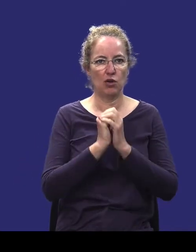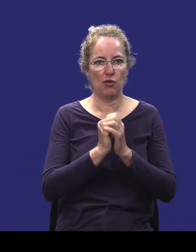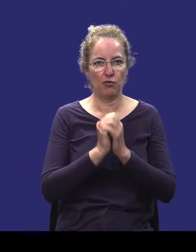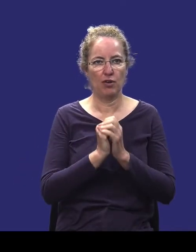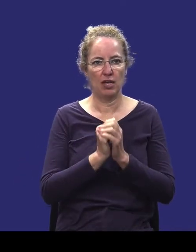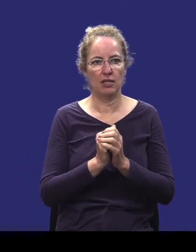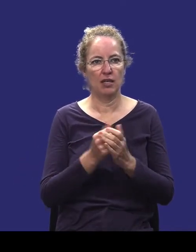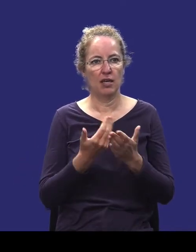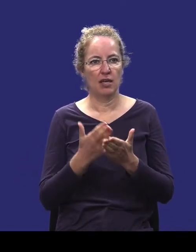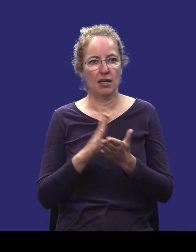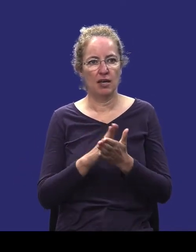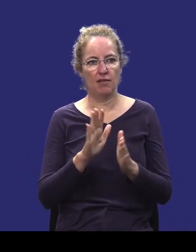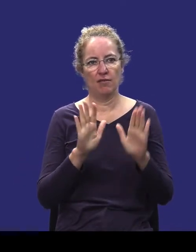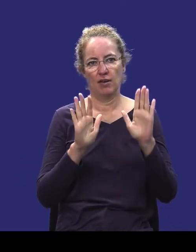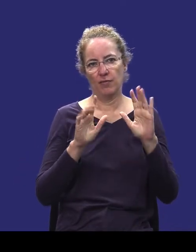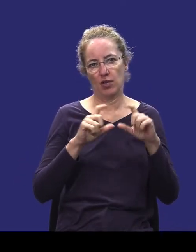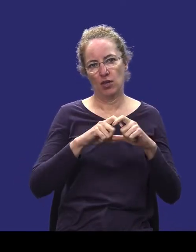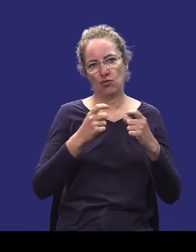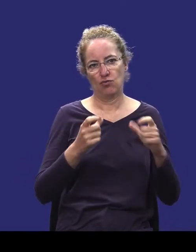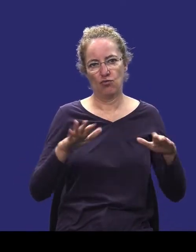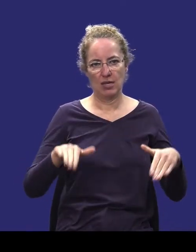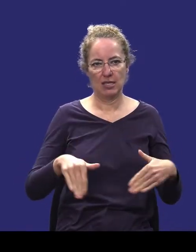day.